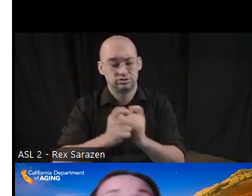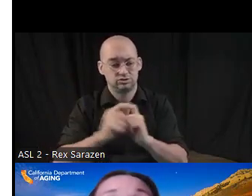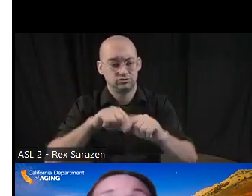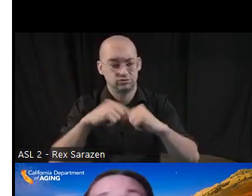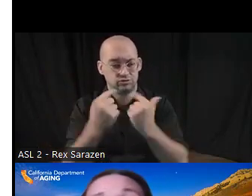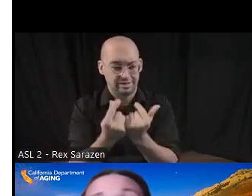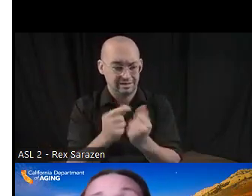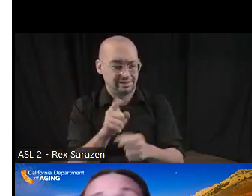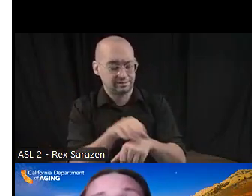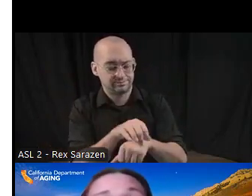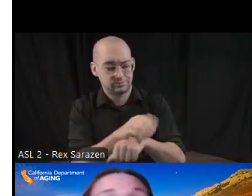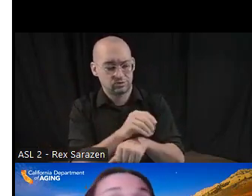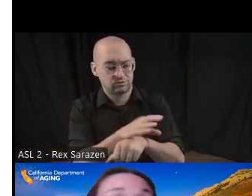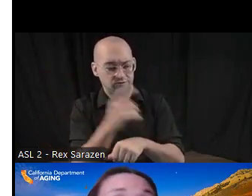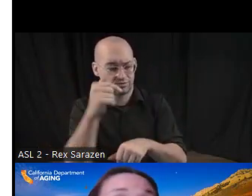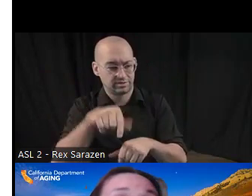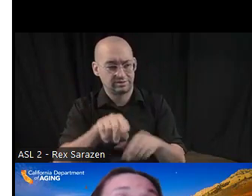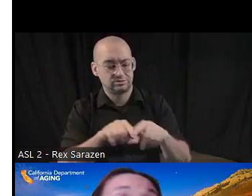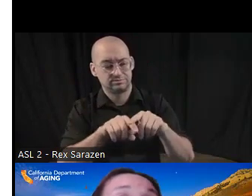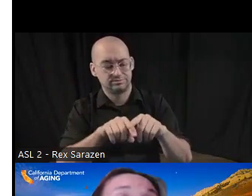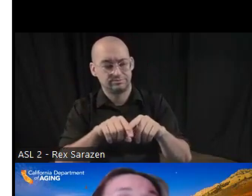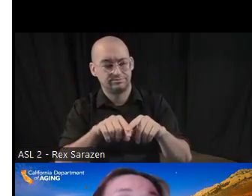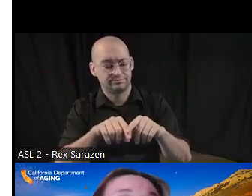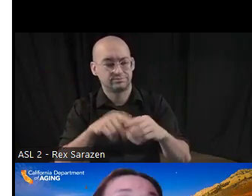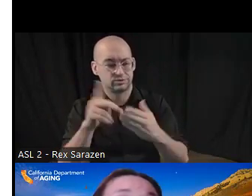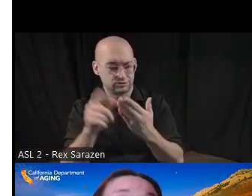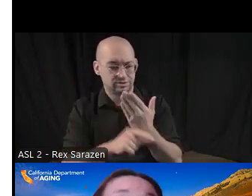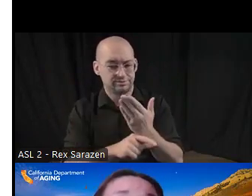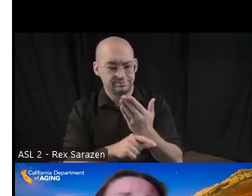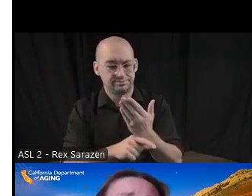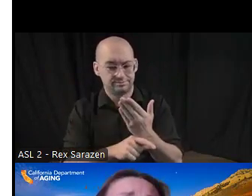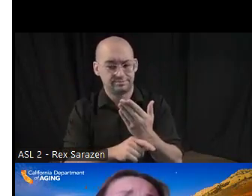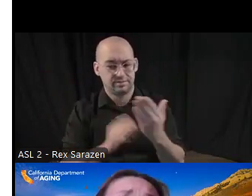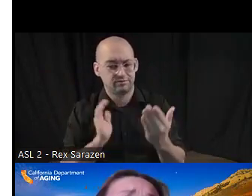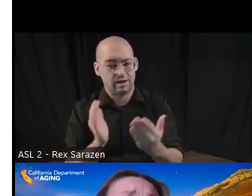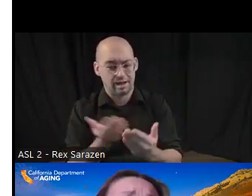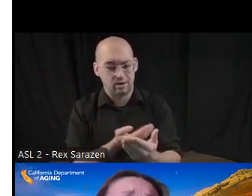project to help us organize and facilitate this process. For our